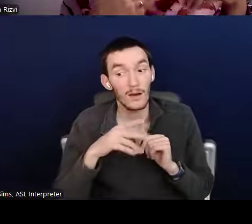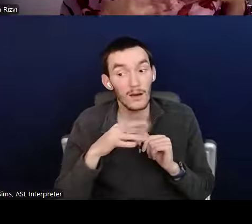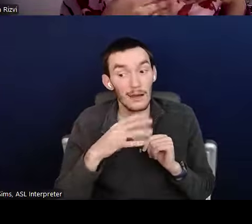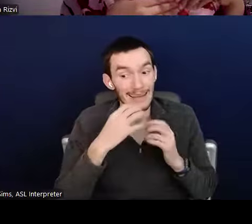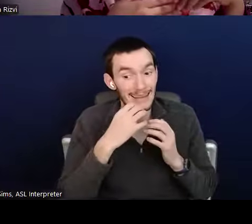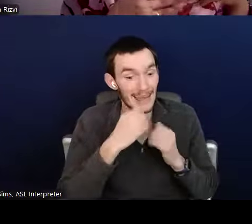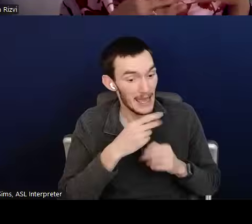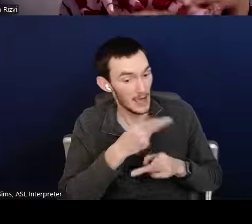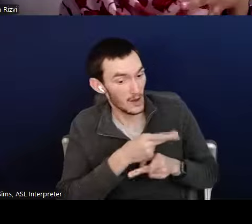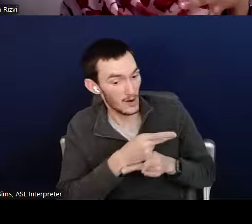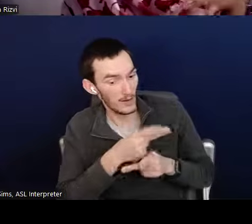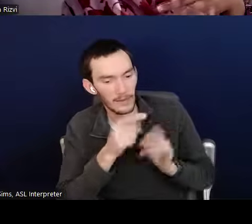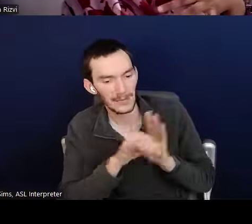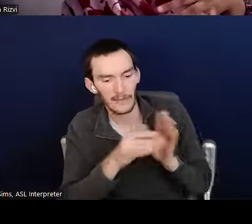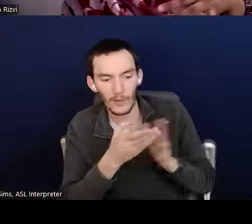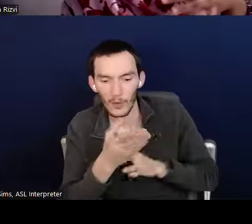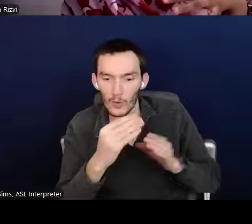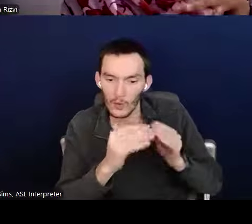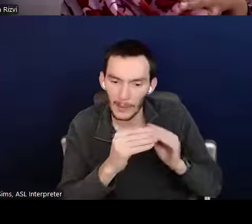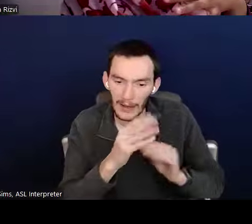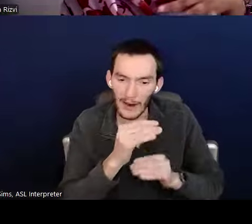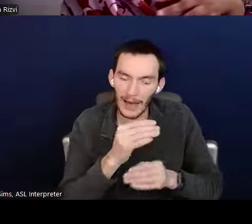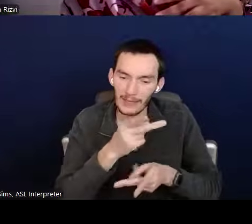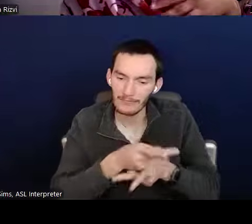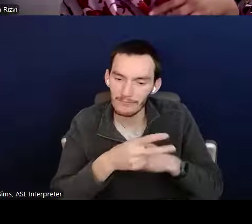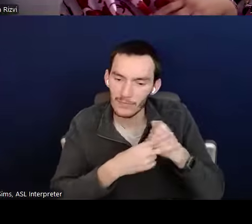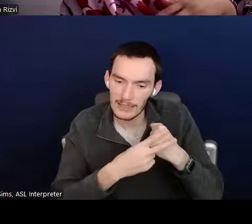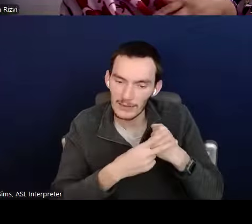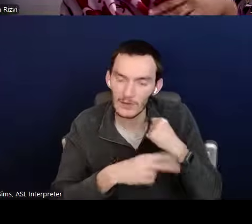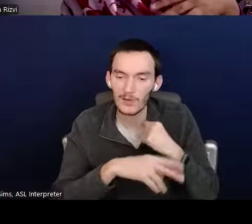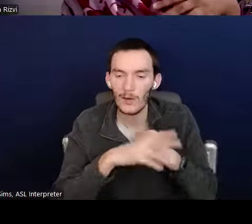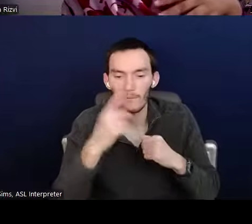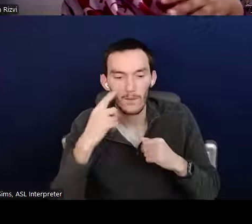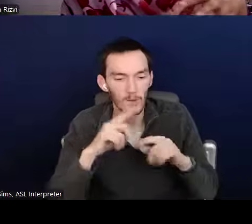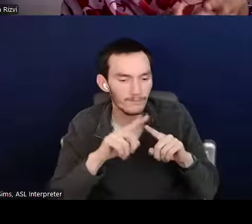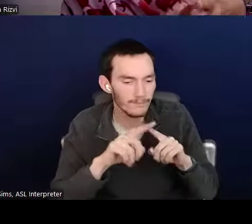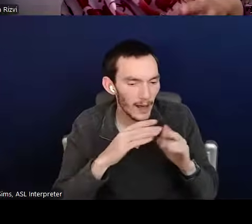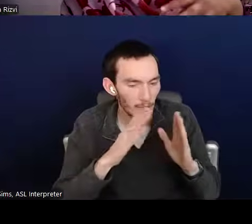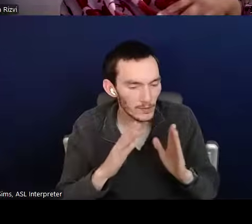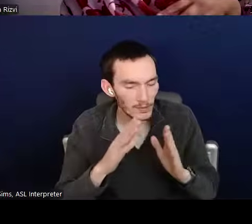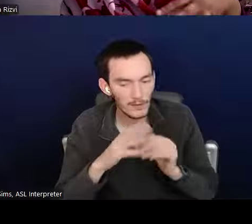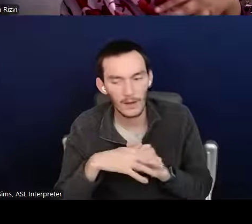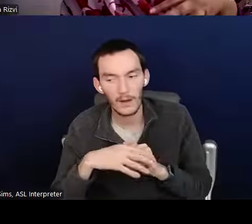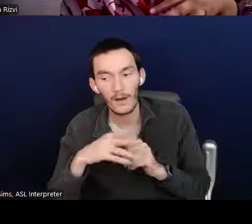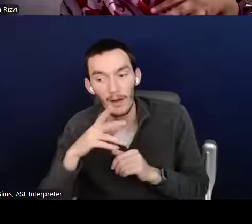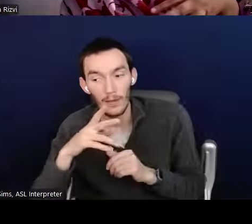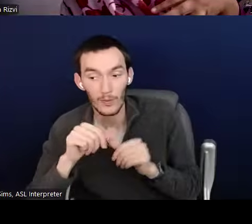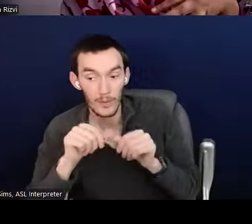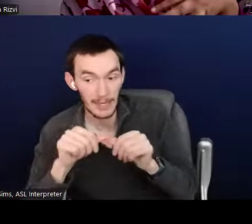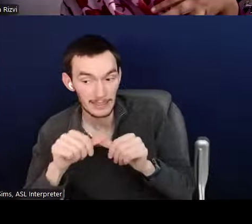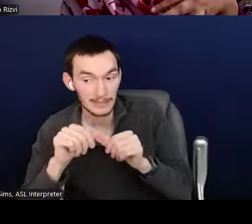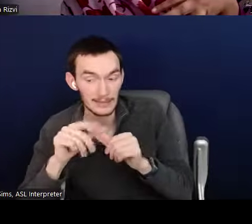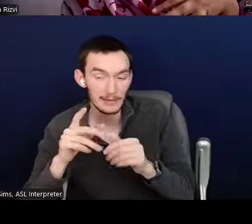can be identified through repair and restoration in antiquity of household units through time, through the upkeep and maintenance